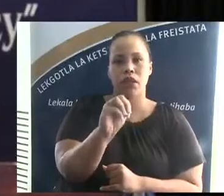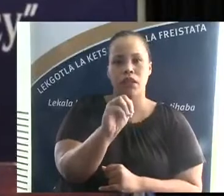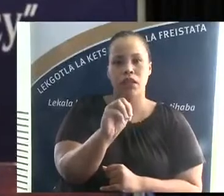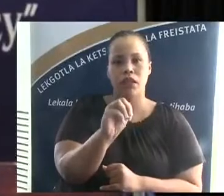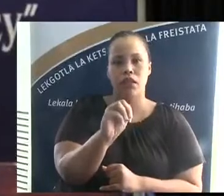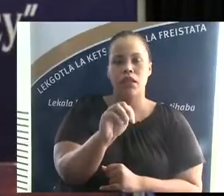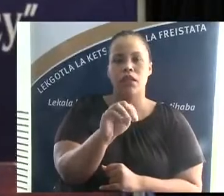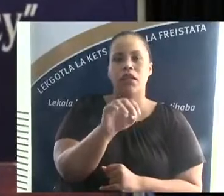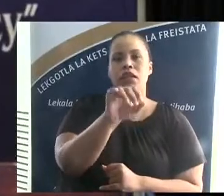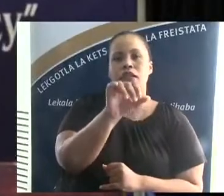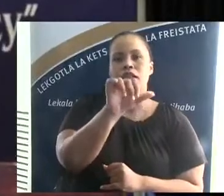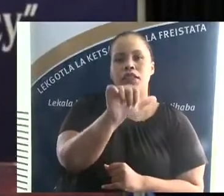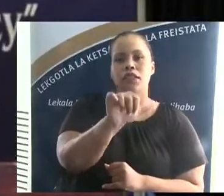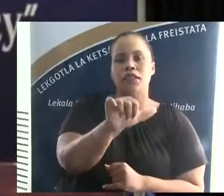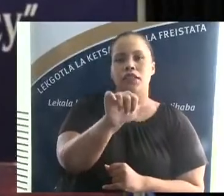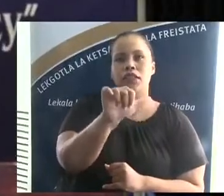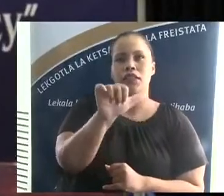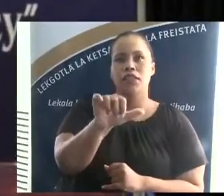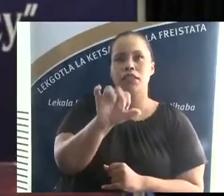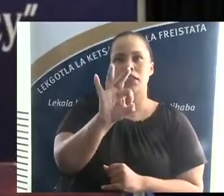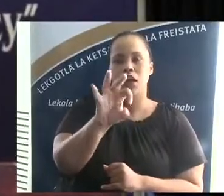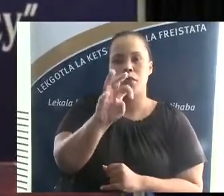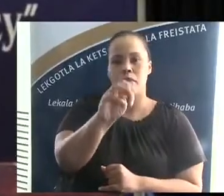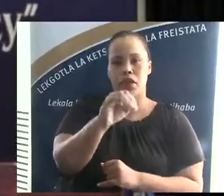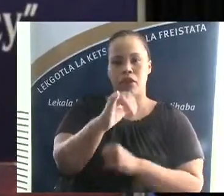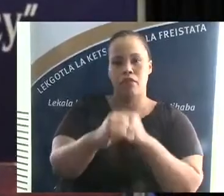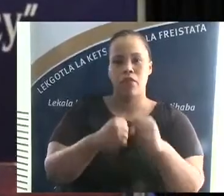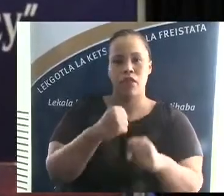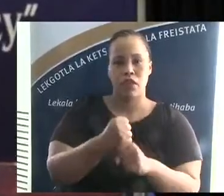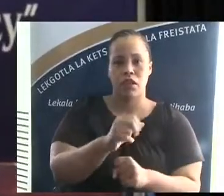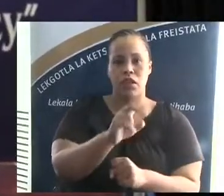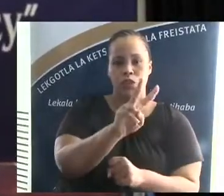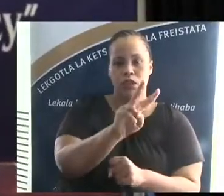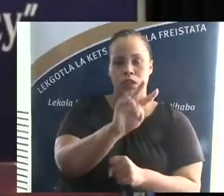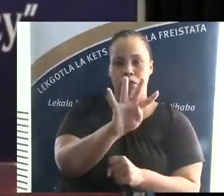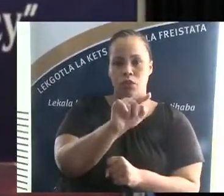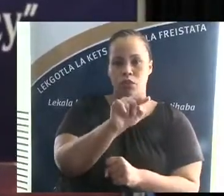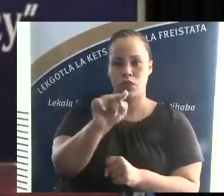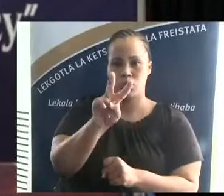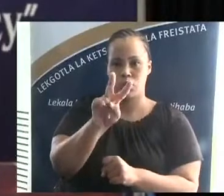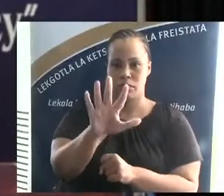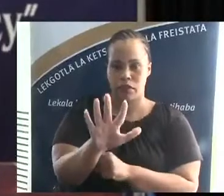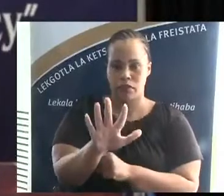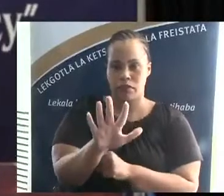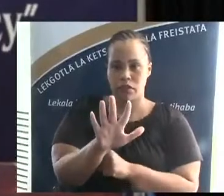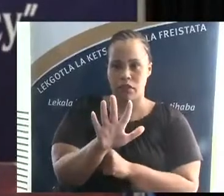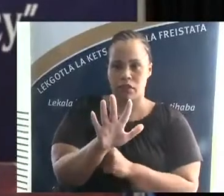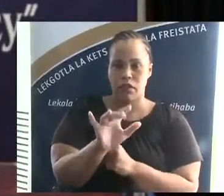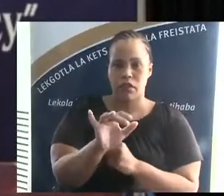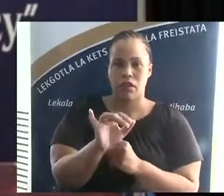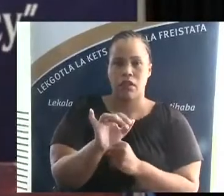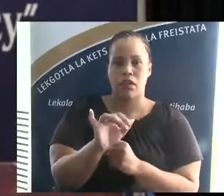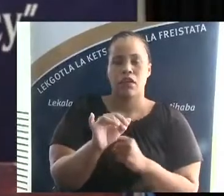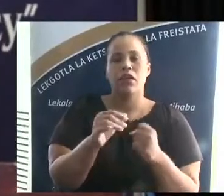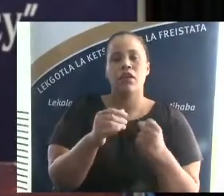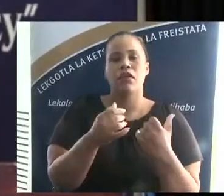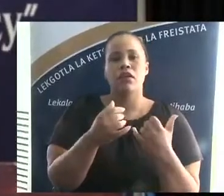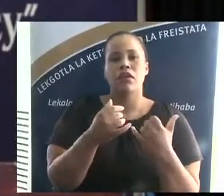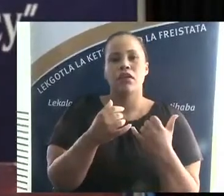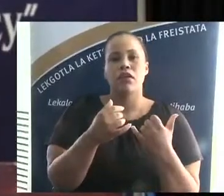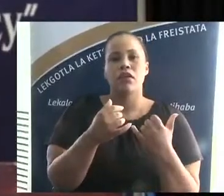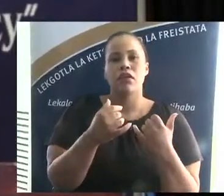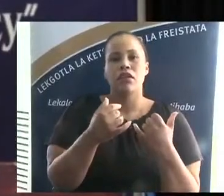and 663.6 million for 24-25. Over the medium-term expenditure framework,